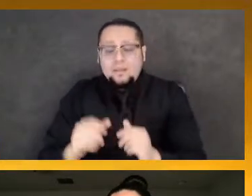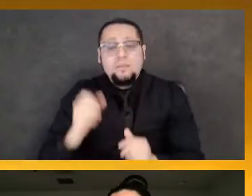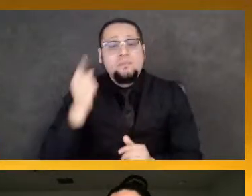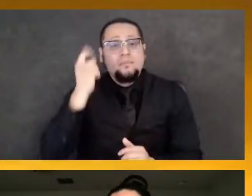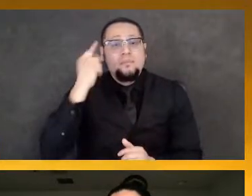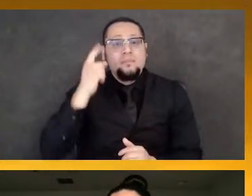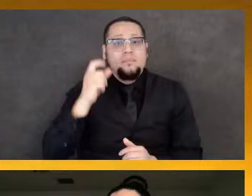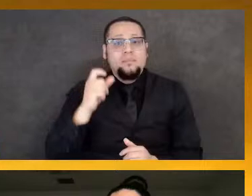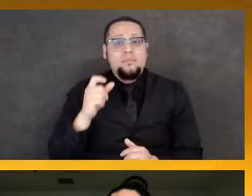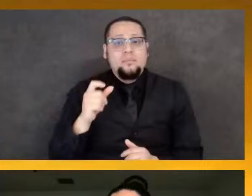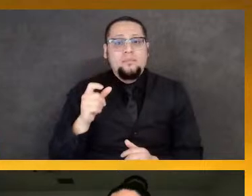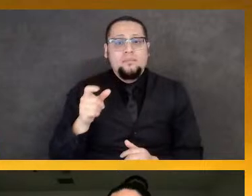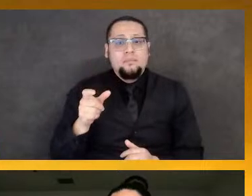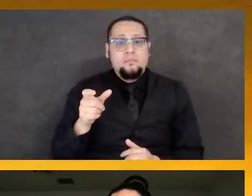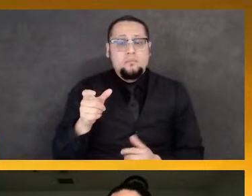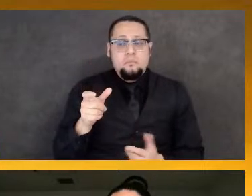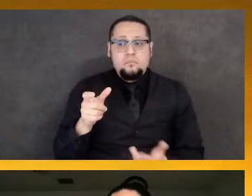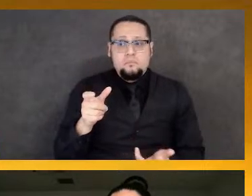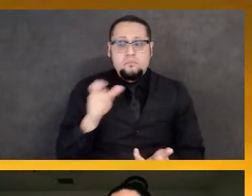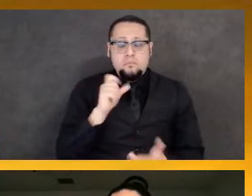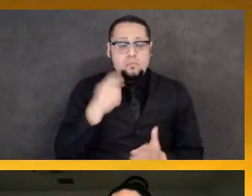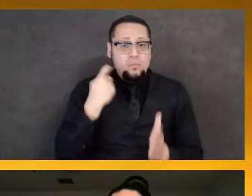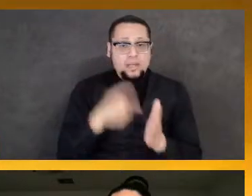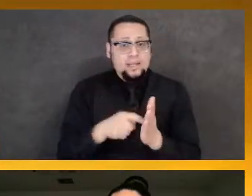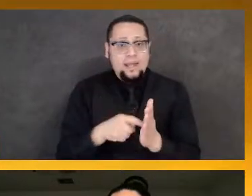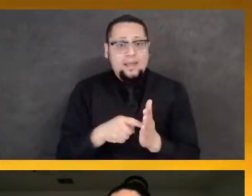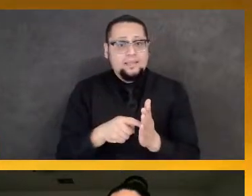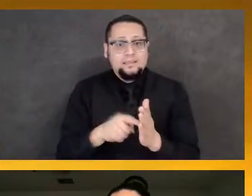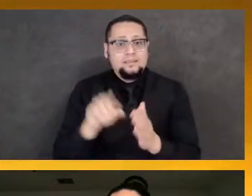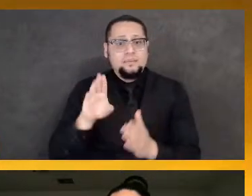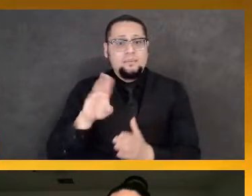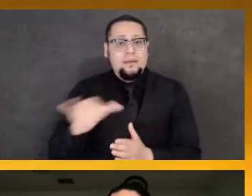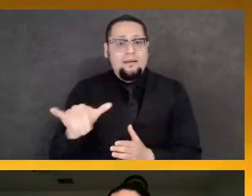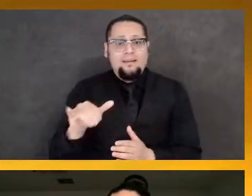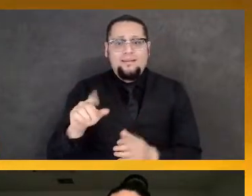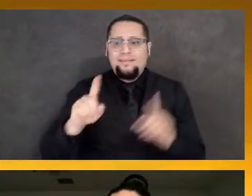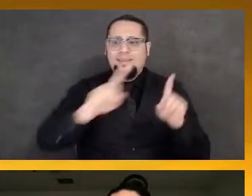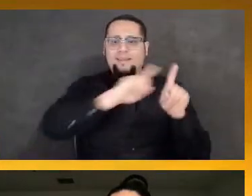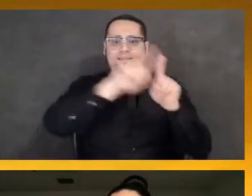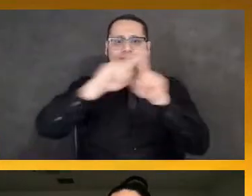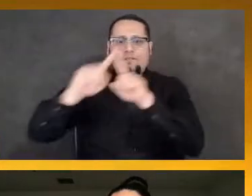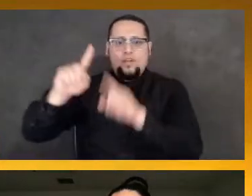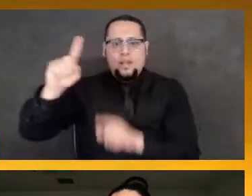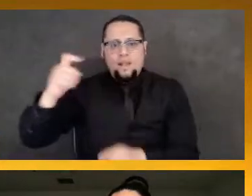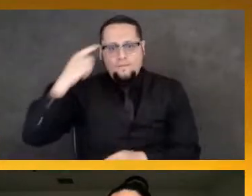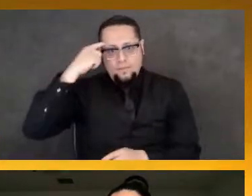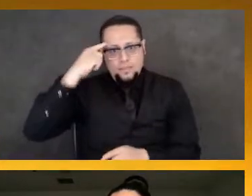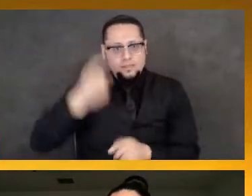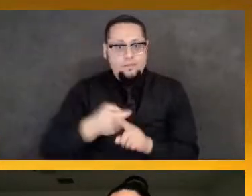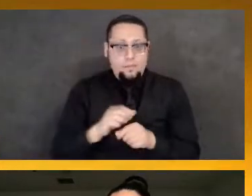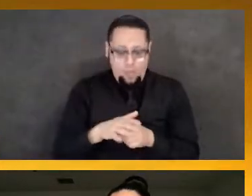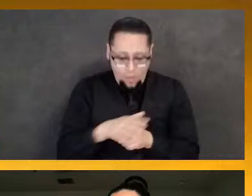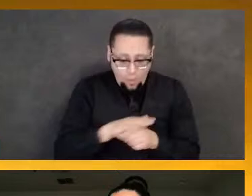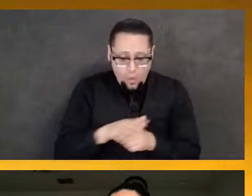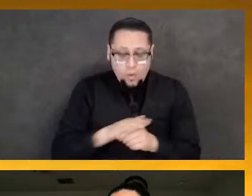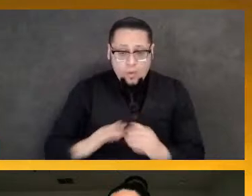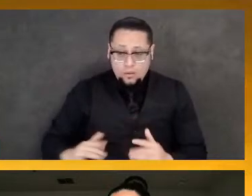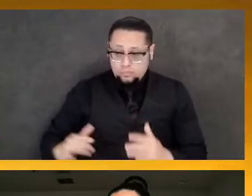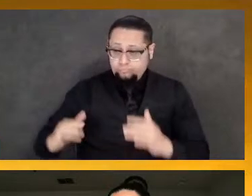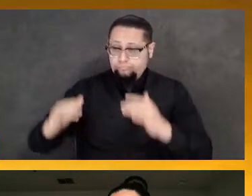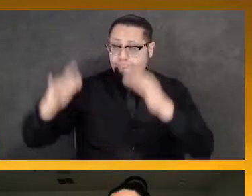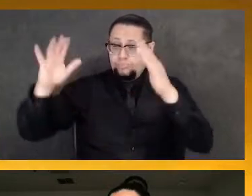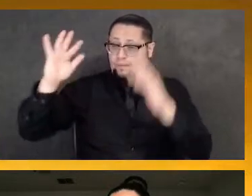the UNESCO and by the different governments from the local all the way to the